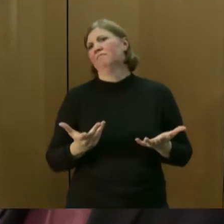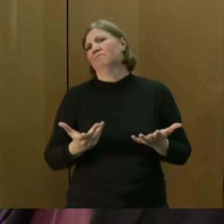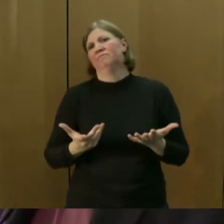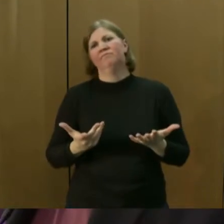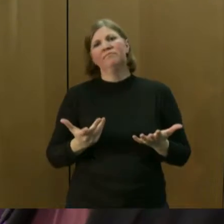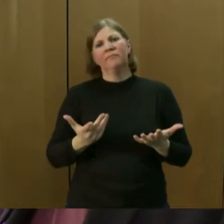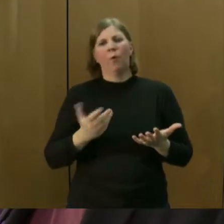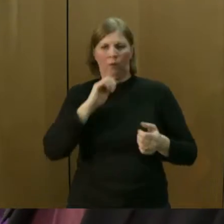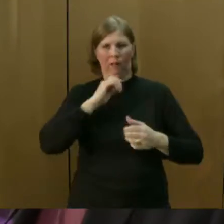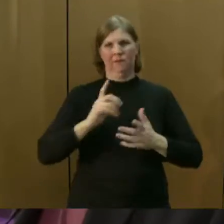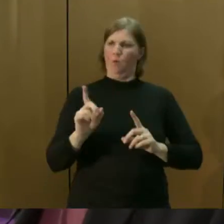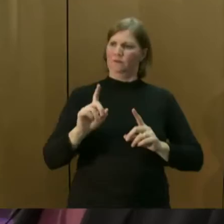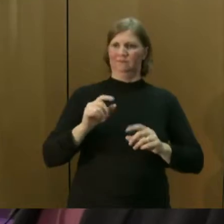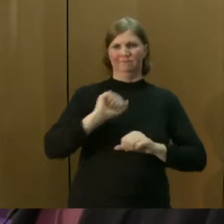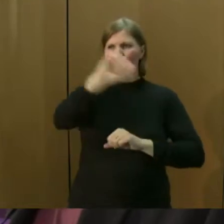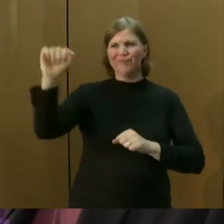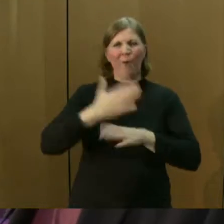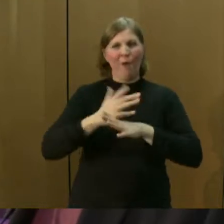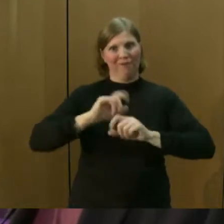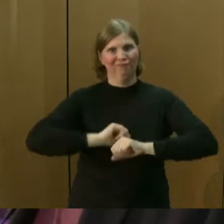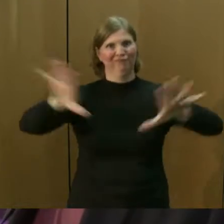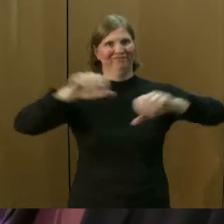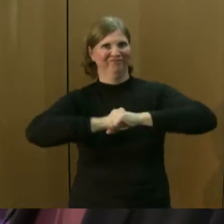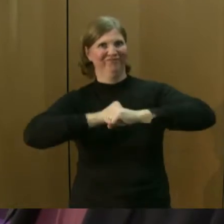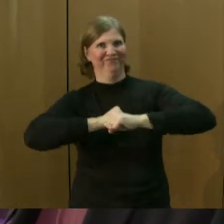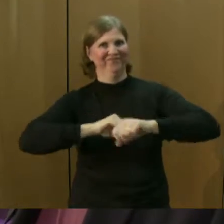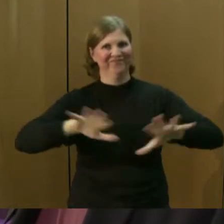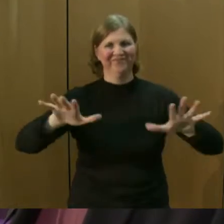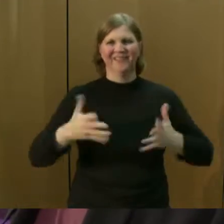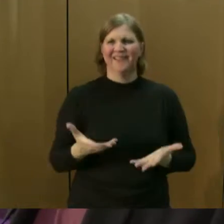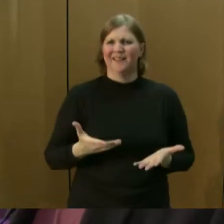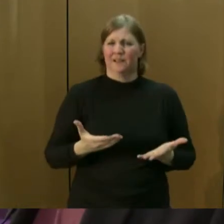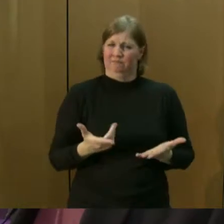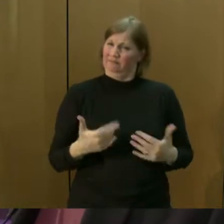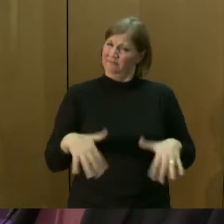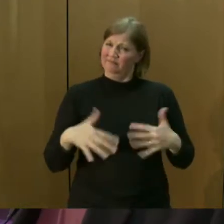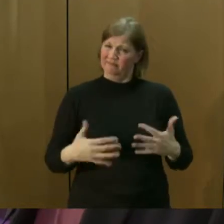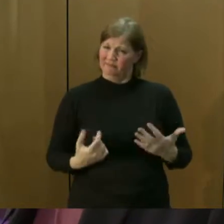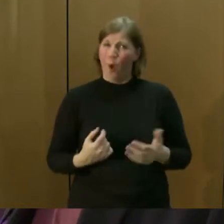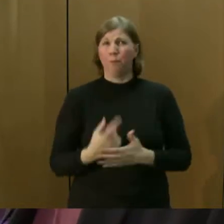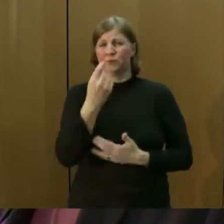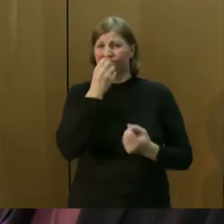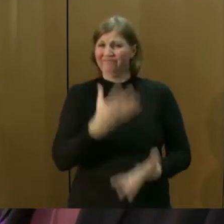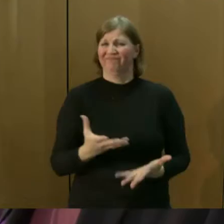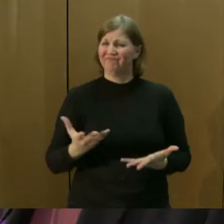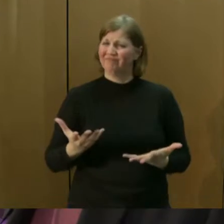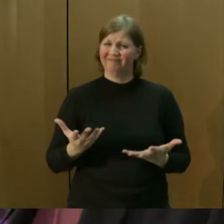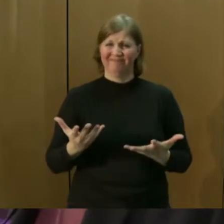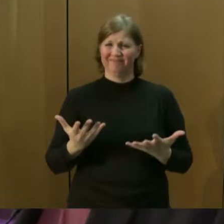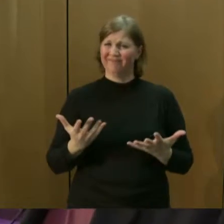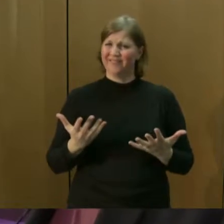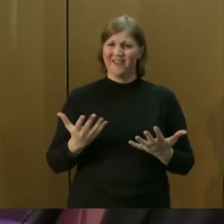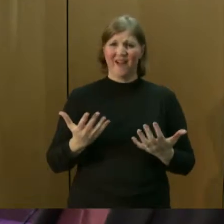You're able to clock up. It's a great opportunity to get an award for new work, for work that's unpolished,